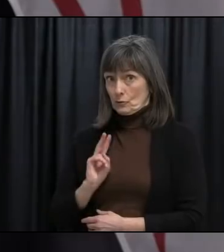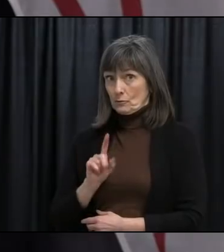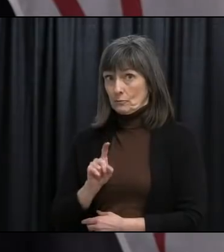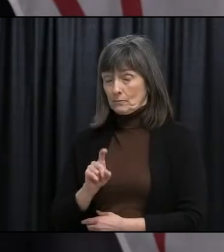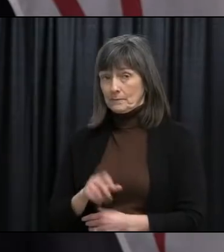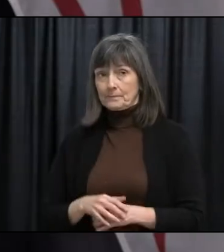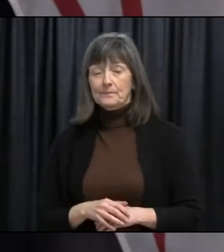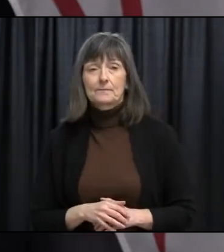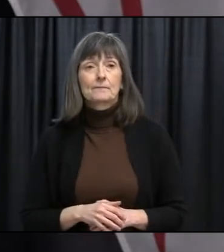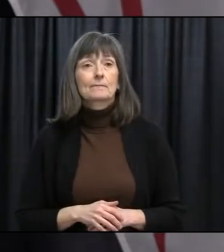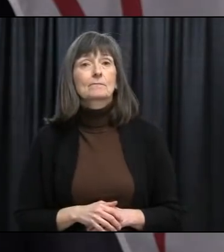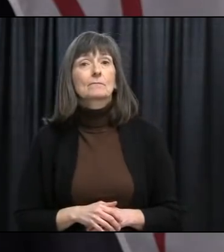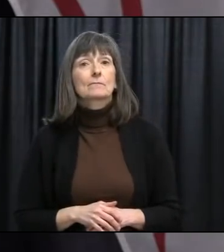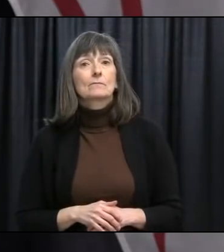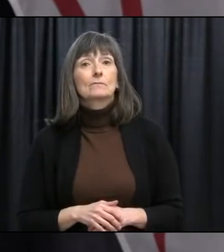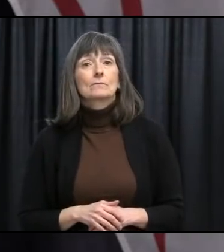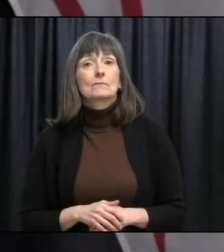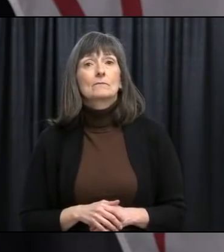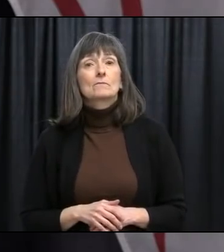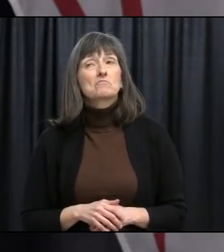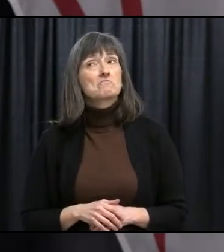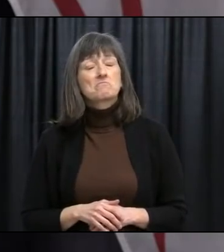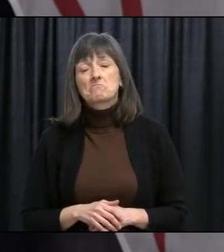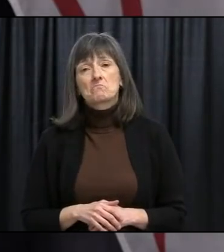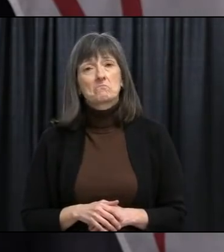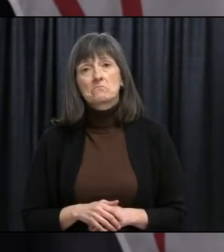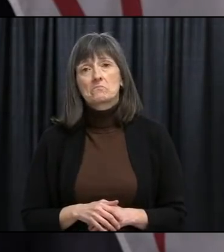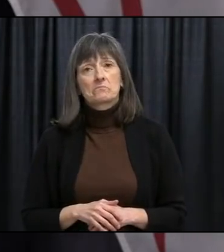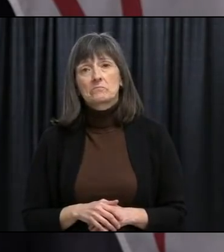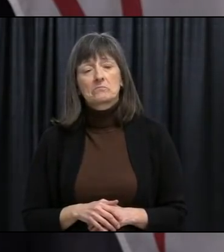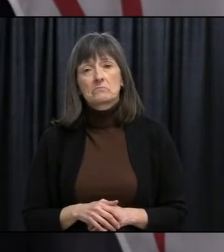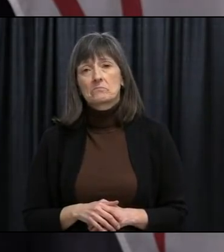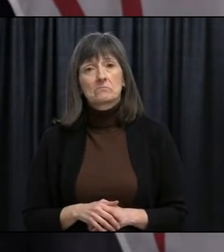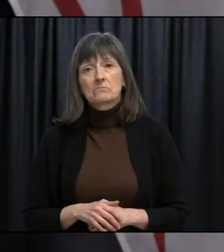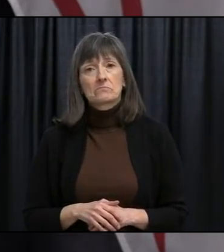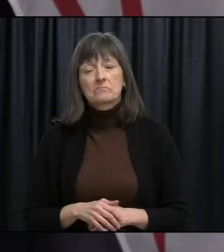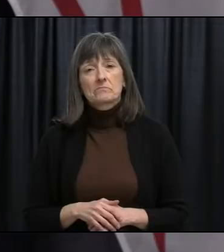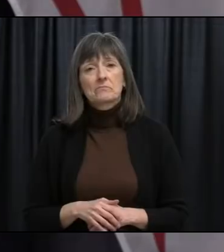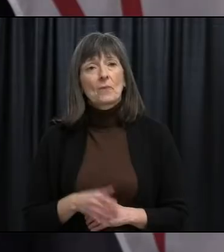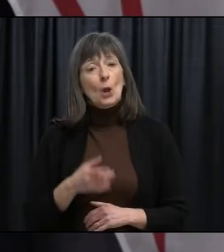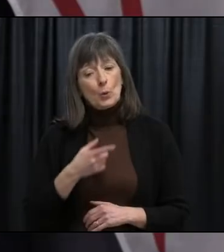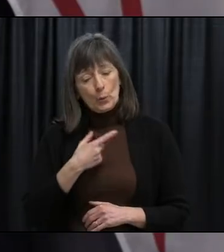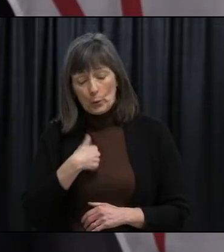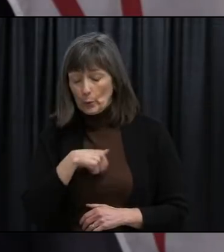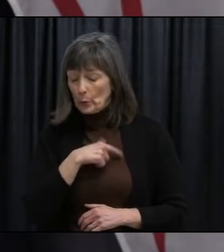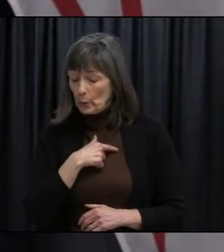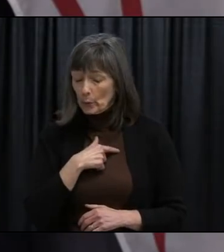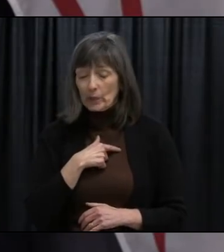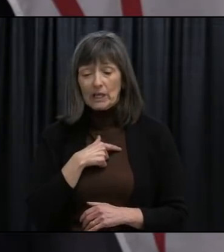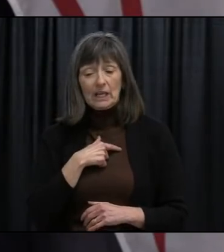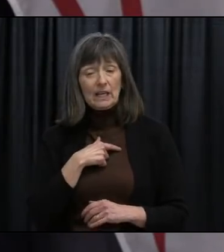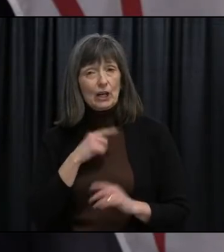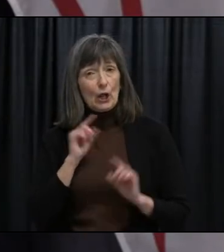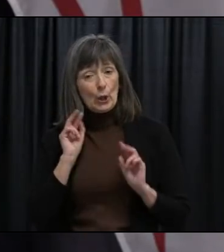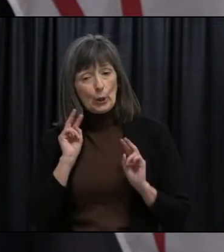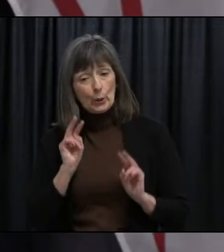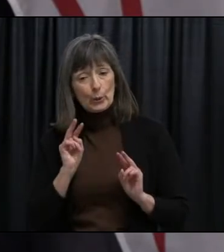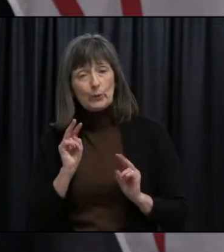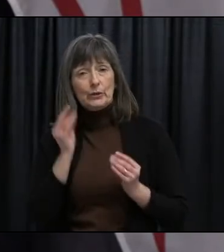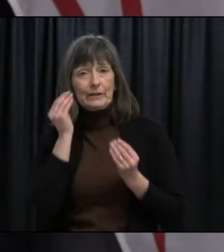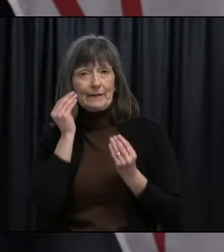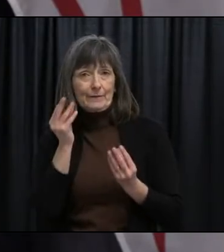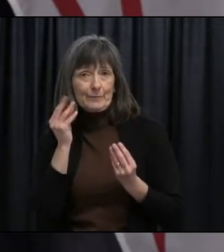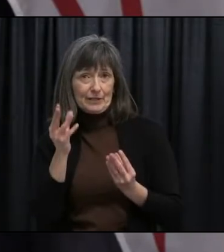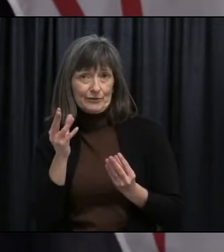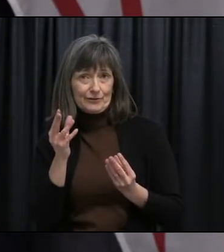So, no. I think we based this information on, certainly when